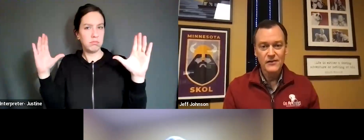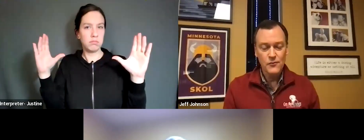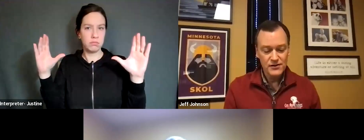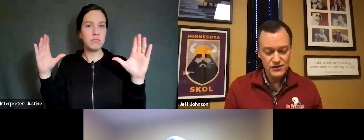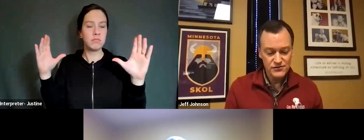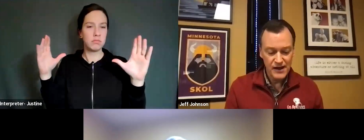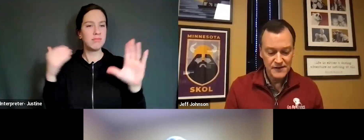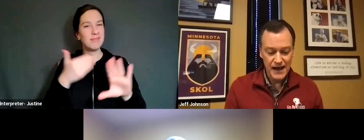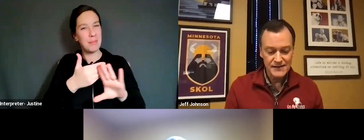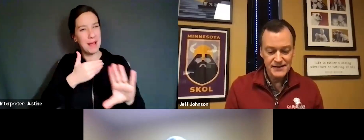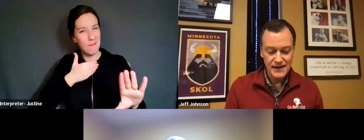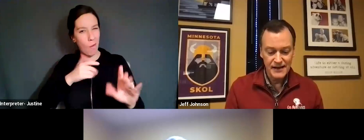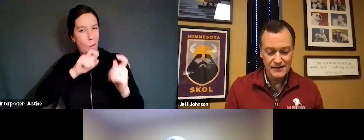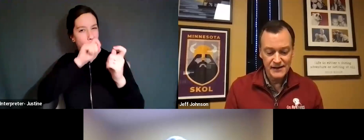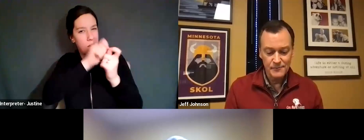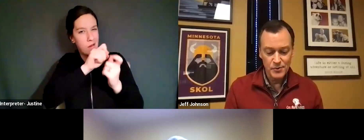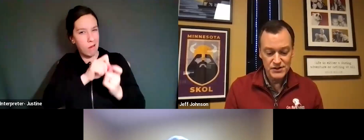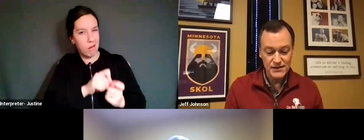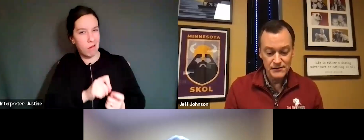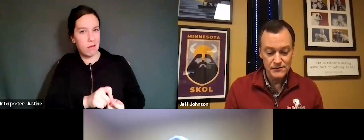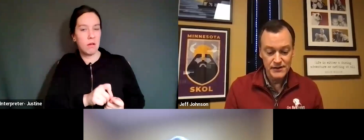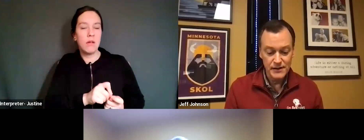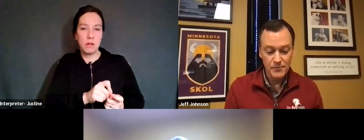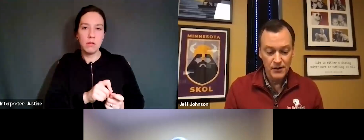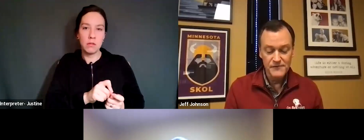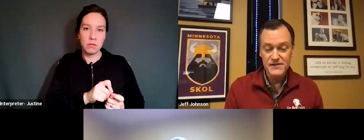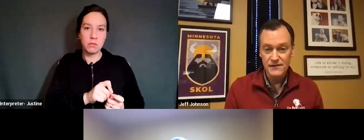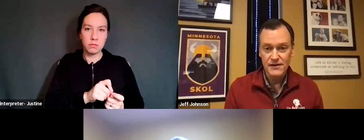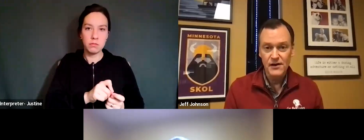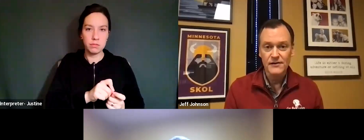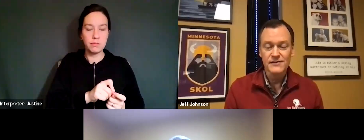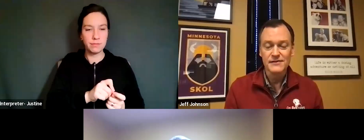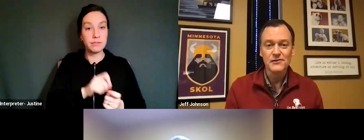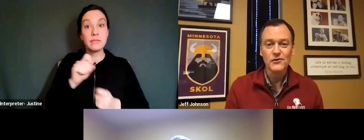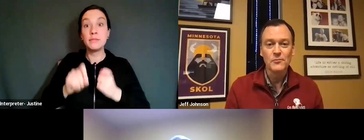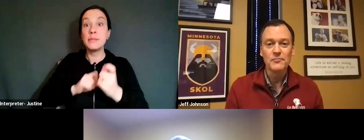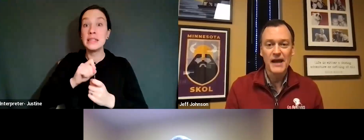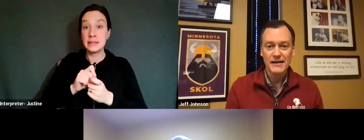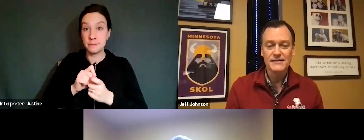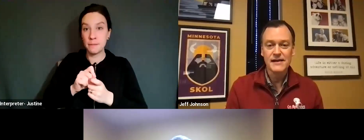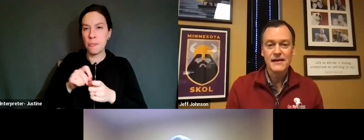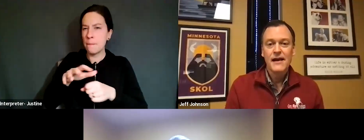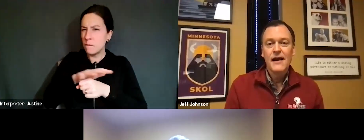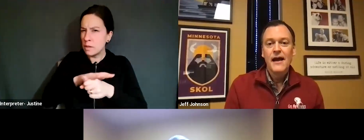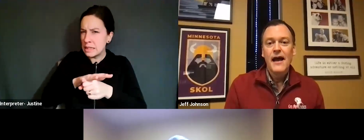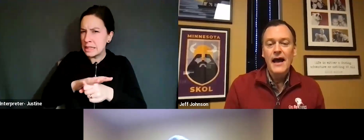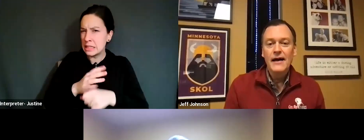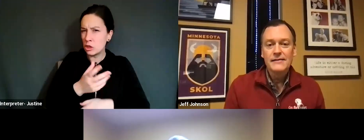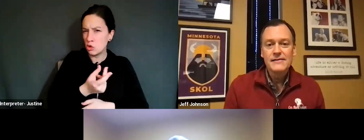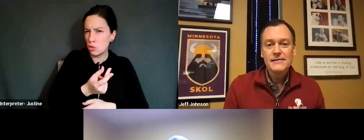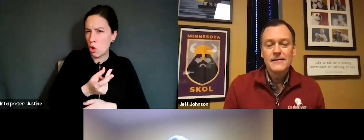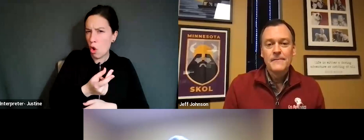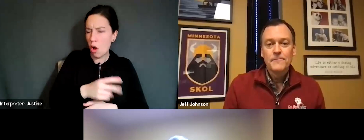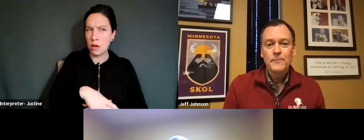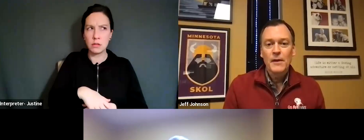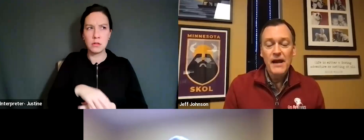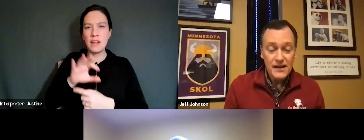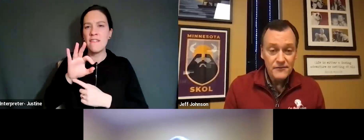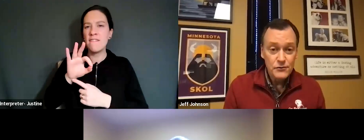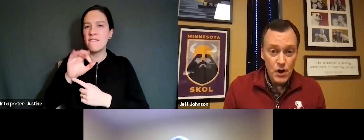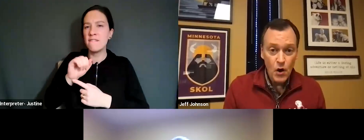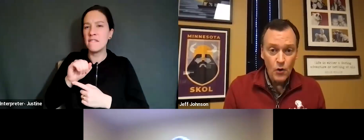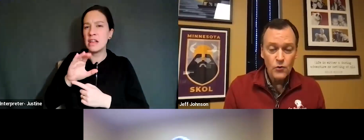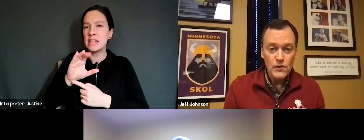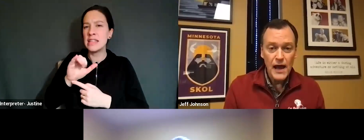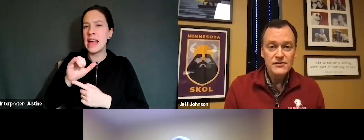specifically into the questions you have to ask, and particularly about facility dogs and skilled home companions. As many